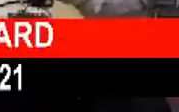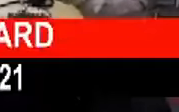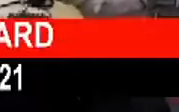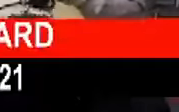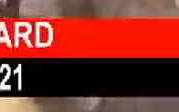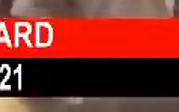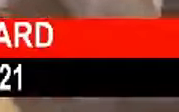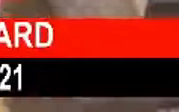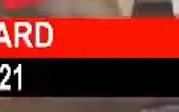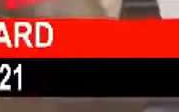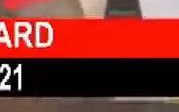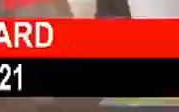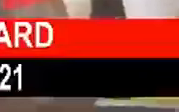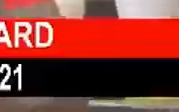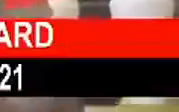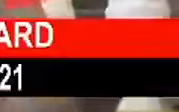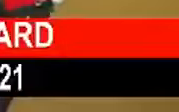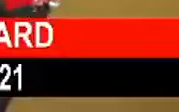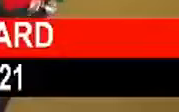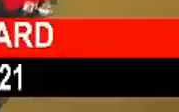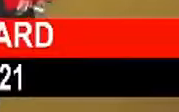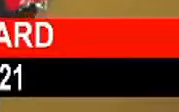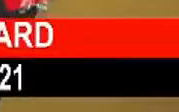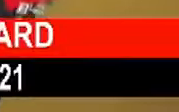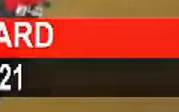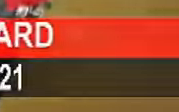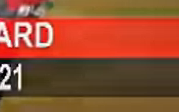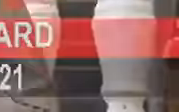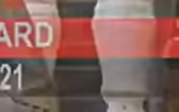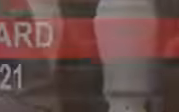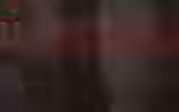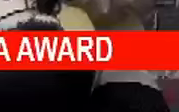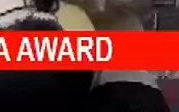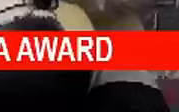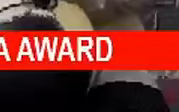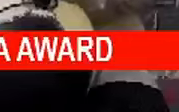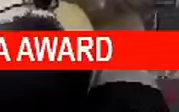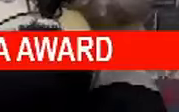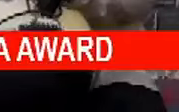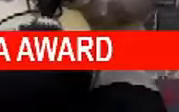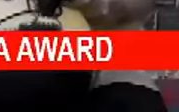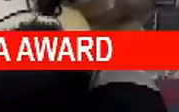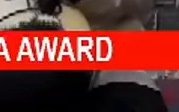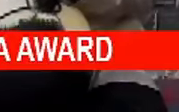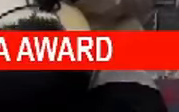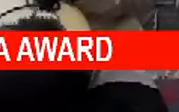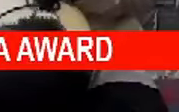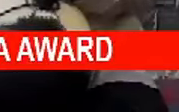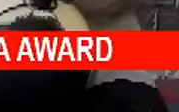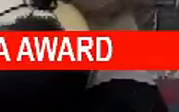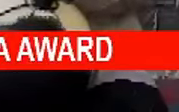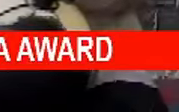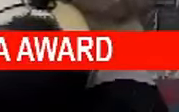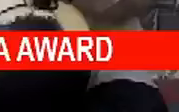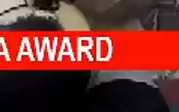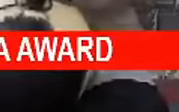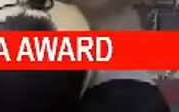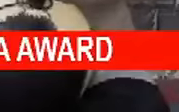ha ngo betar no beon ton mbeje ko dura ndamu be mele neti he baba dalba